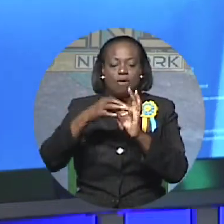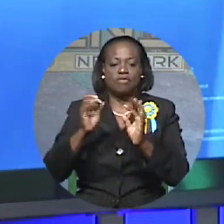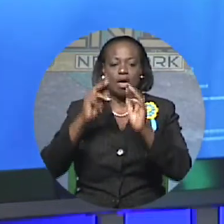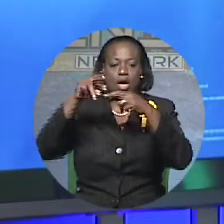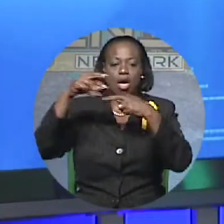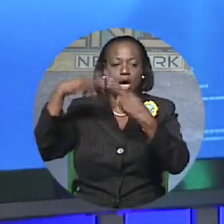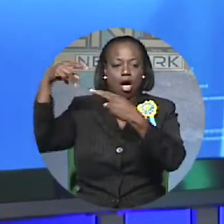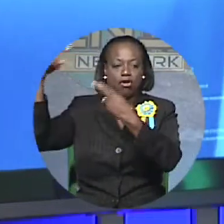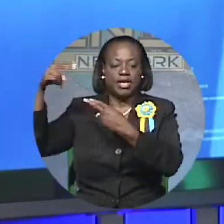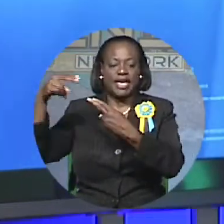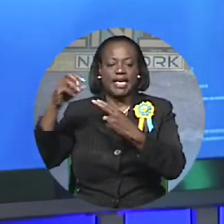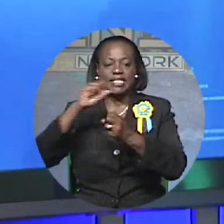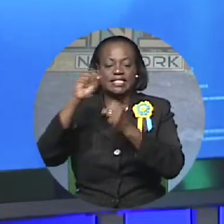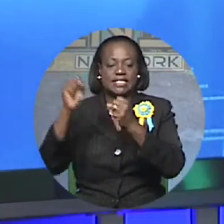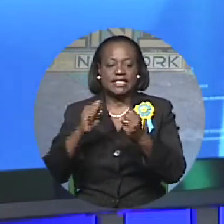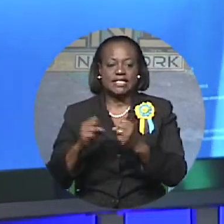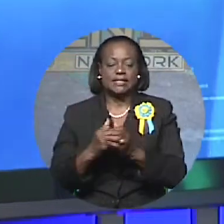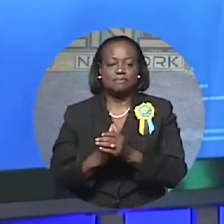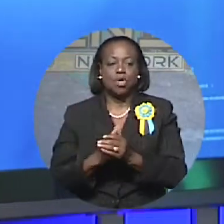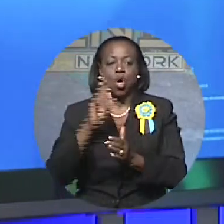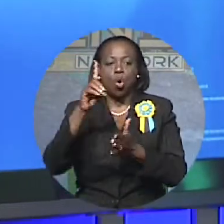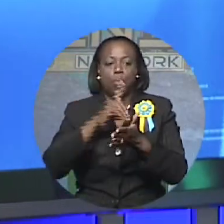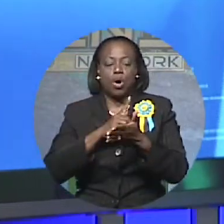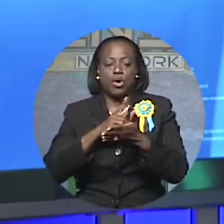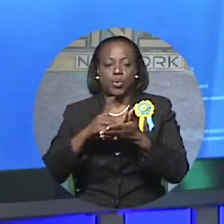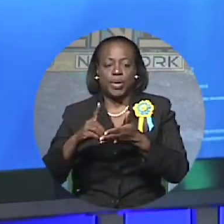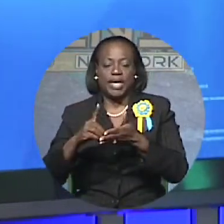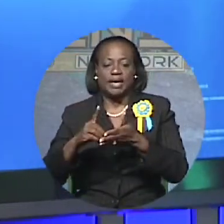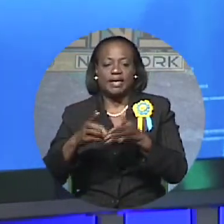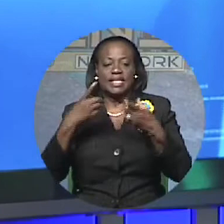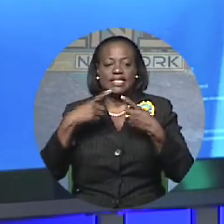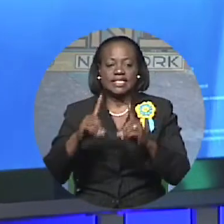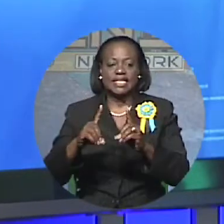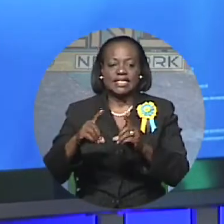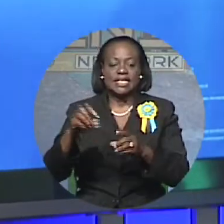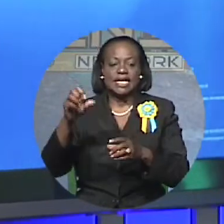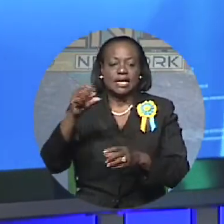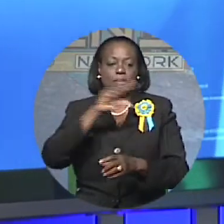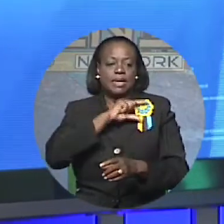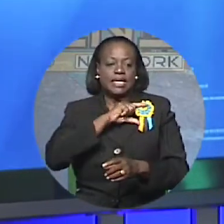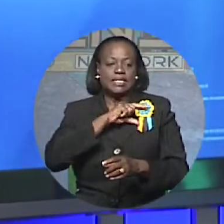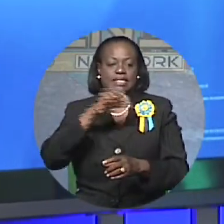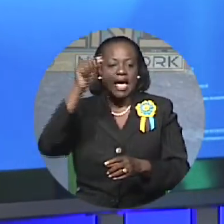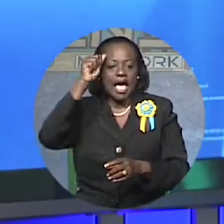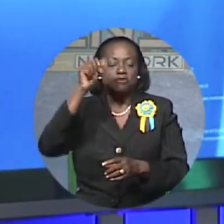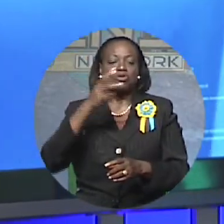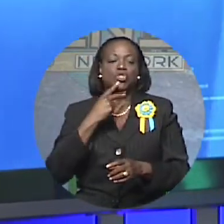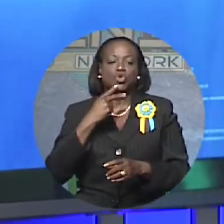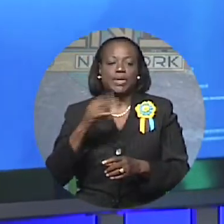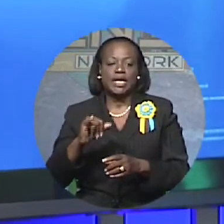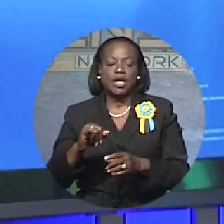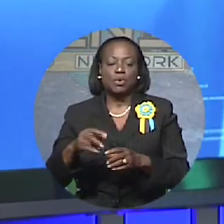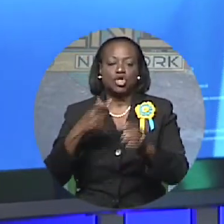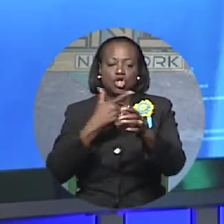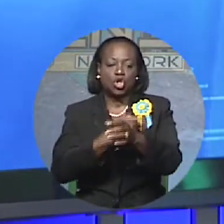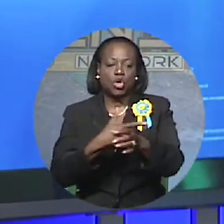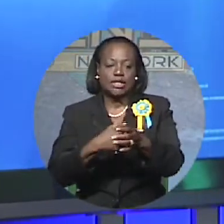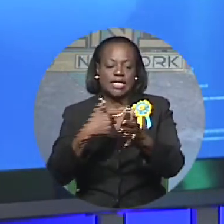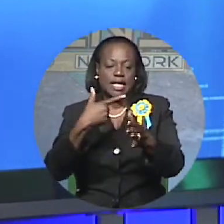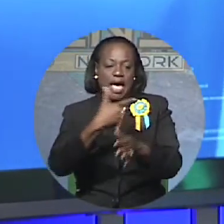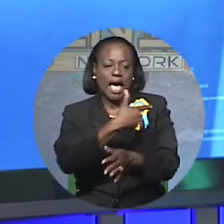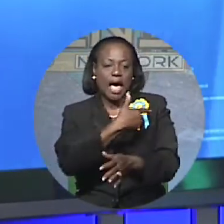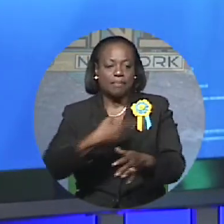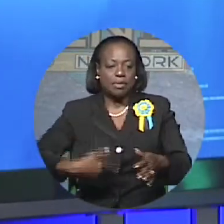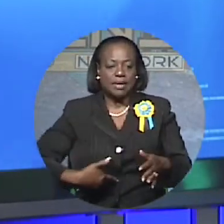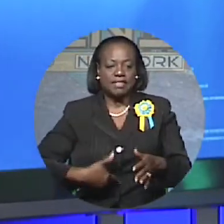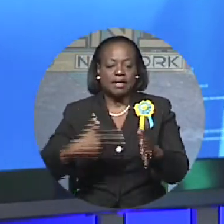It's been 1 week since the aide to the Deputy Prime Minister, Sergeant Andrew Sweeting, was shot in the abdomen and palm while on duty